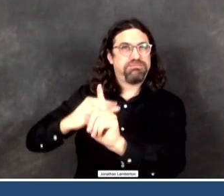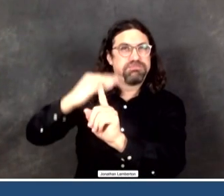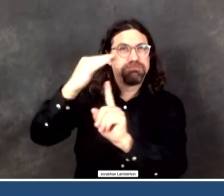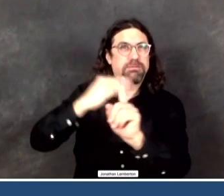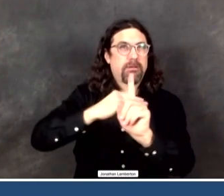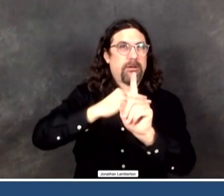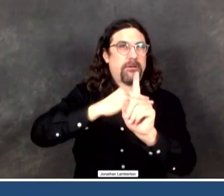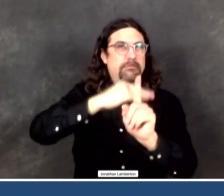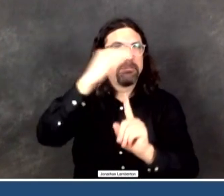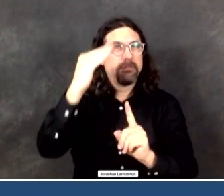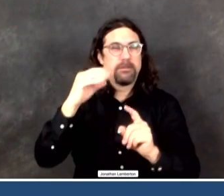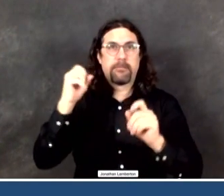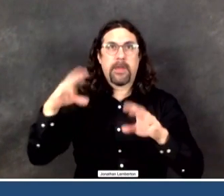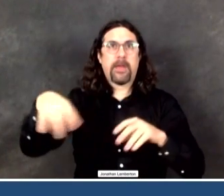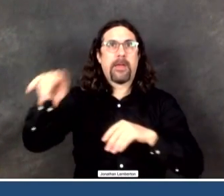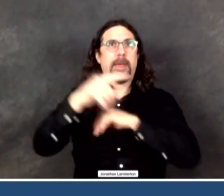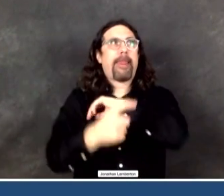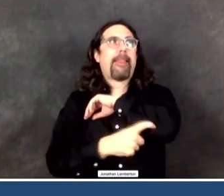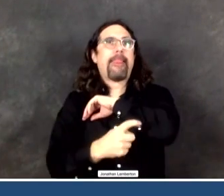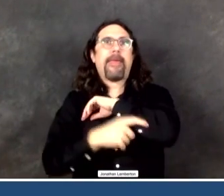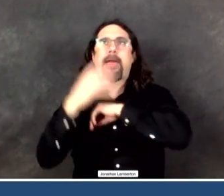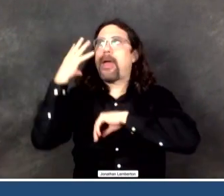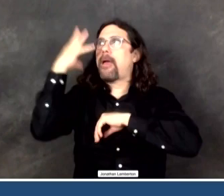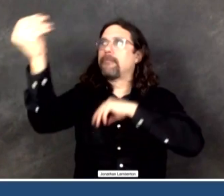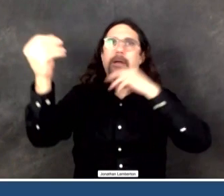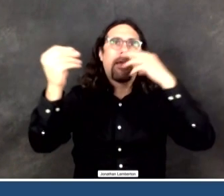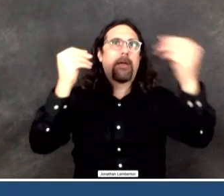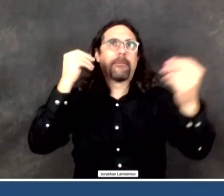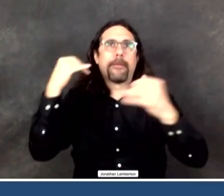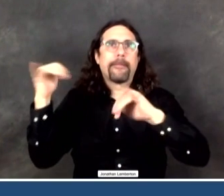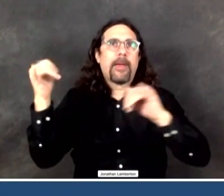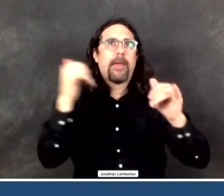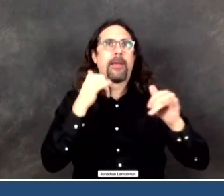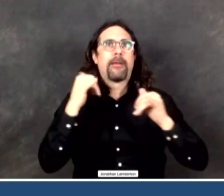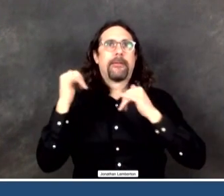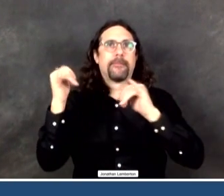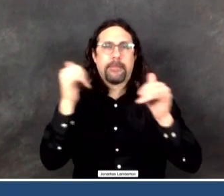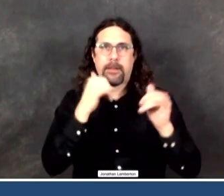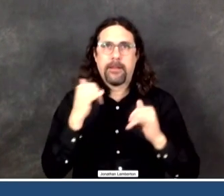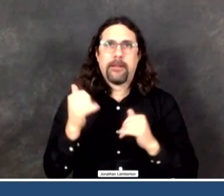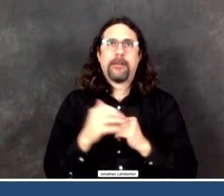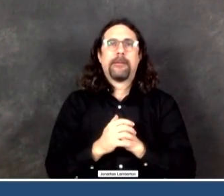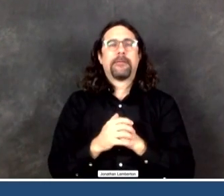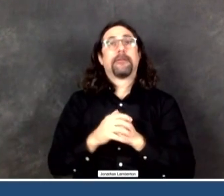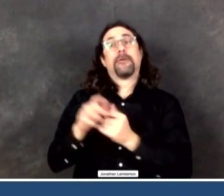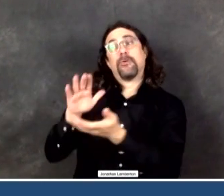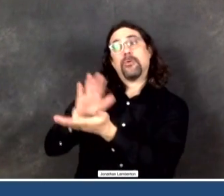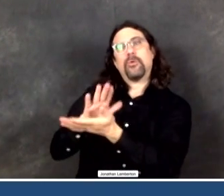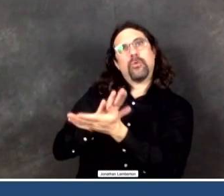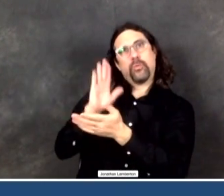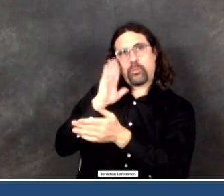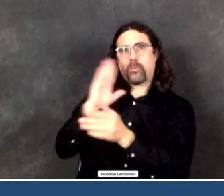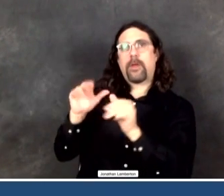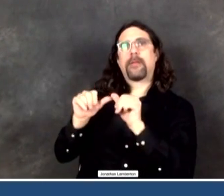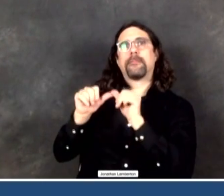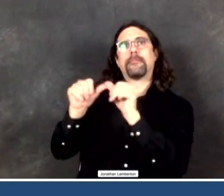distance learning and keep them safe and indoors for a lot of the day until we really see things change with this